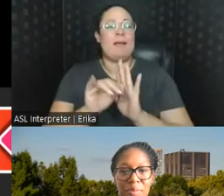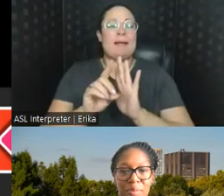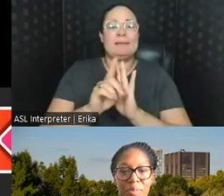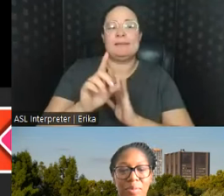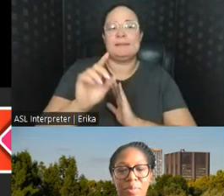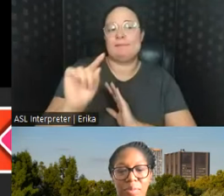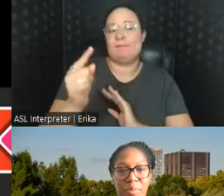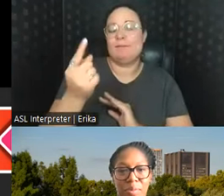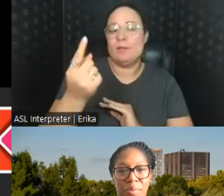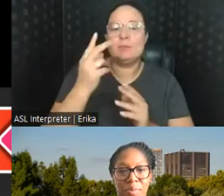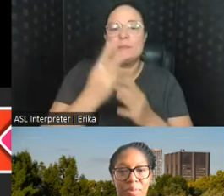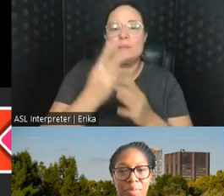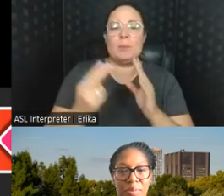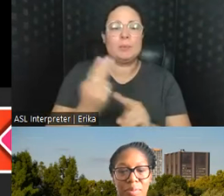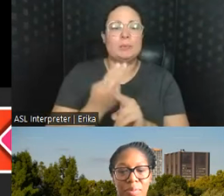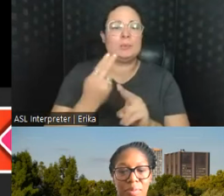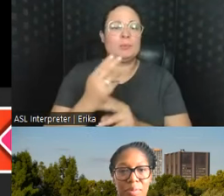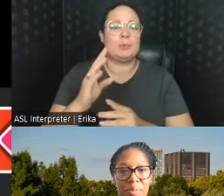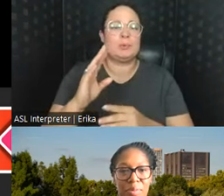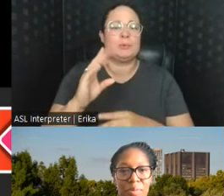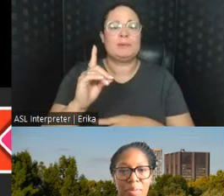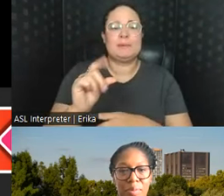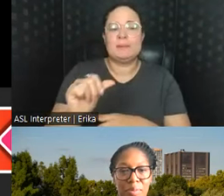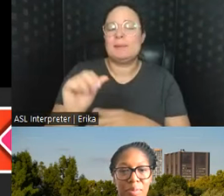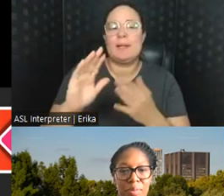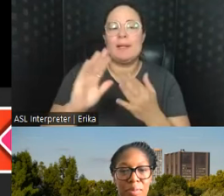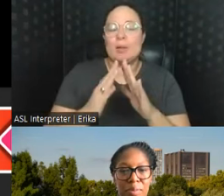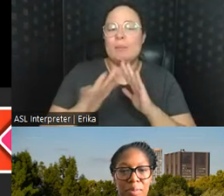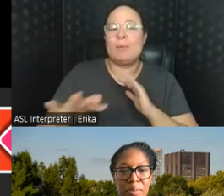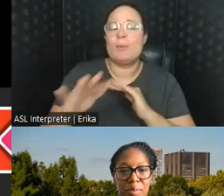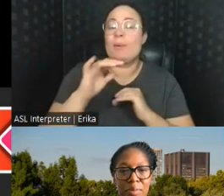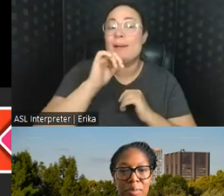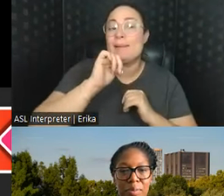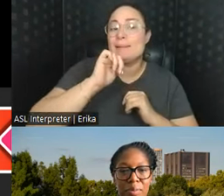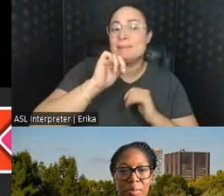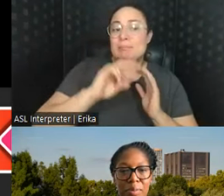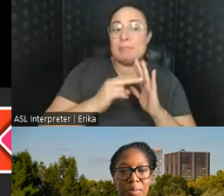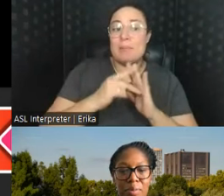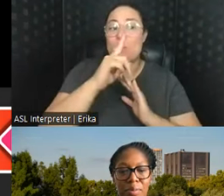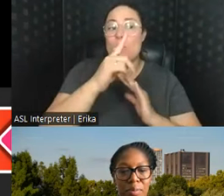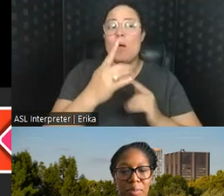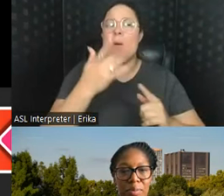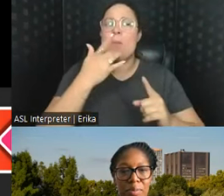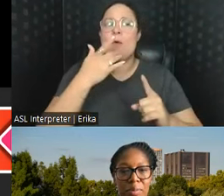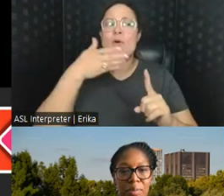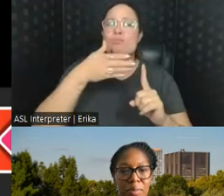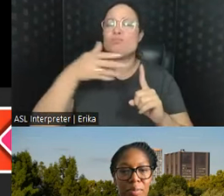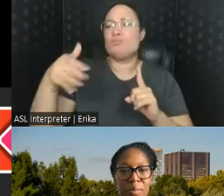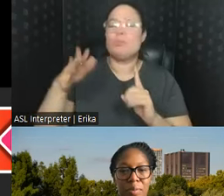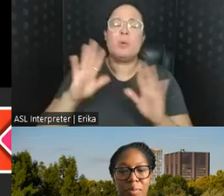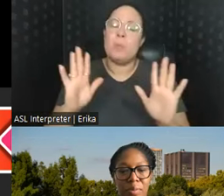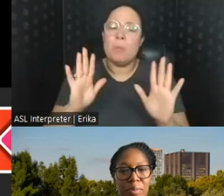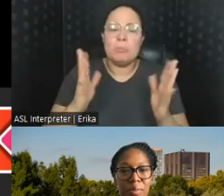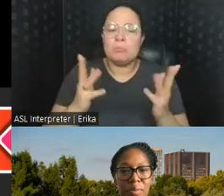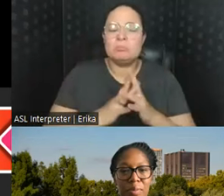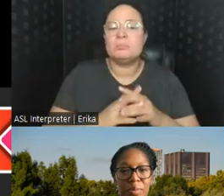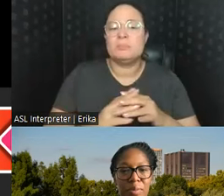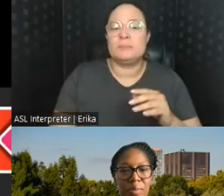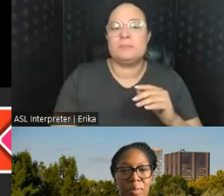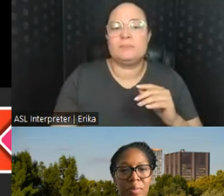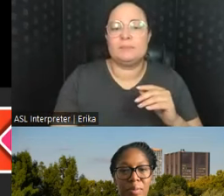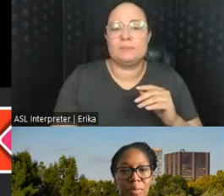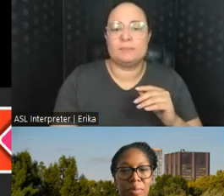both of these are used by the disability community. It's not to say that one is superior or preferred to the other. It has